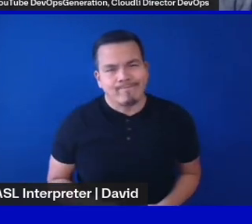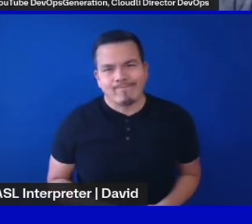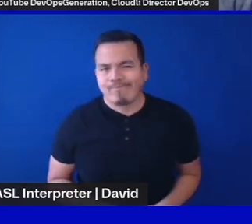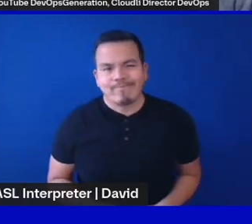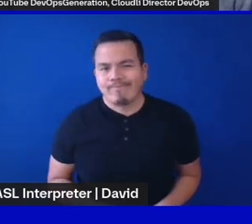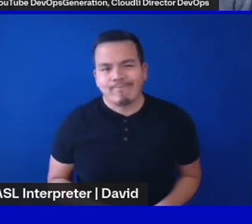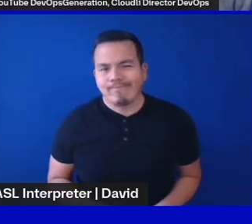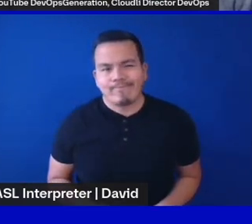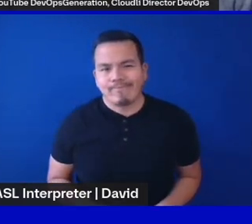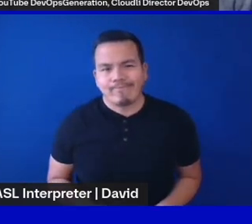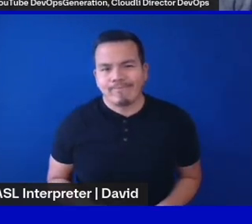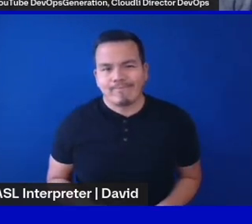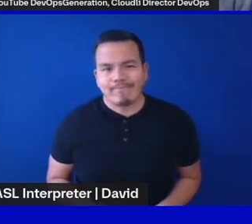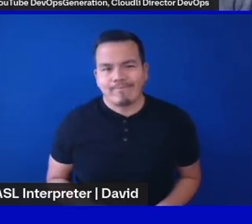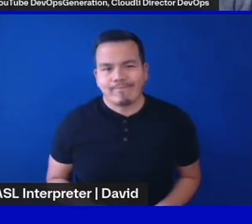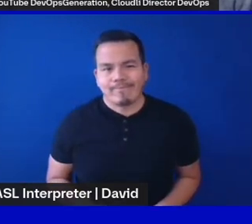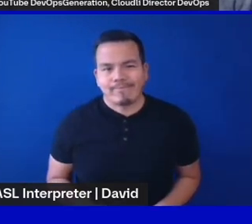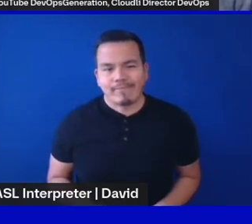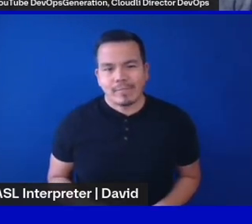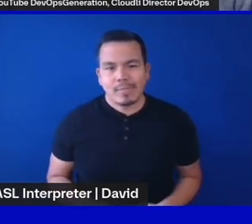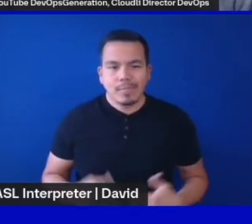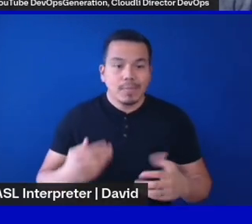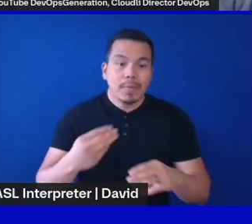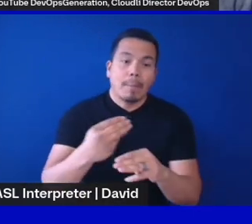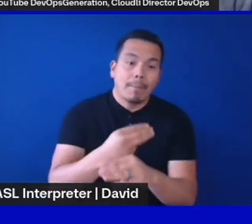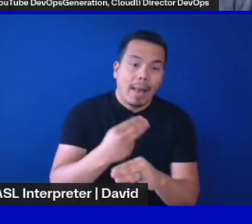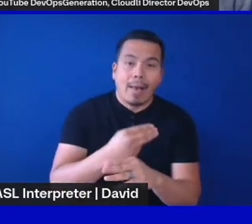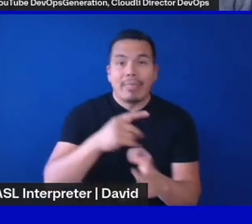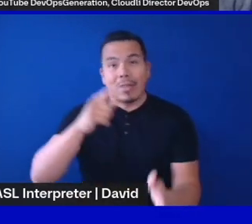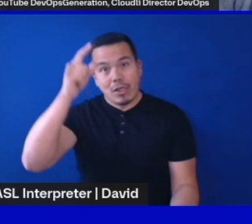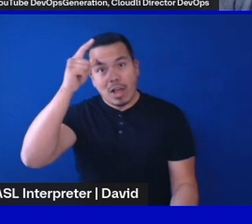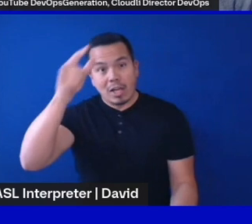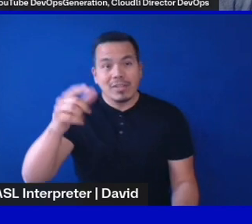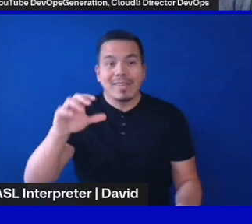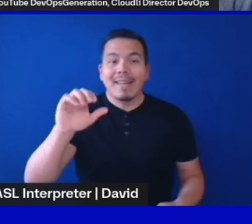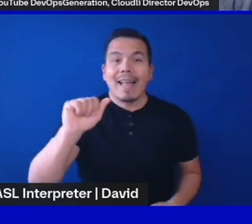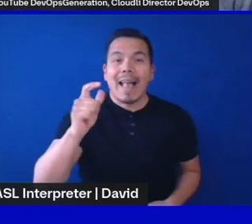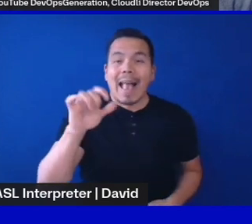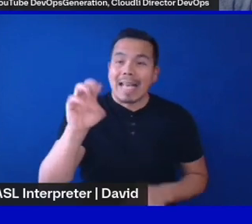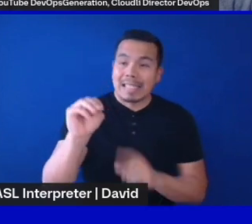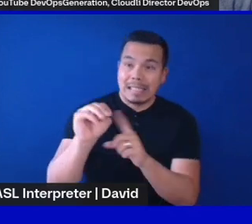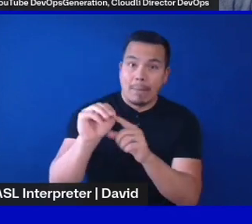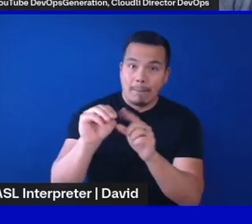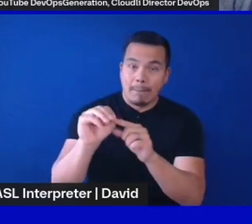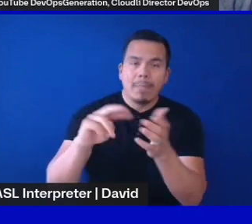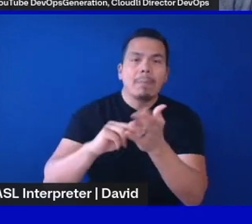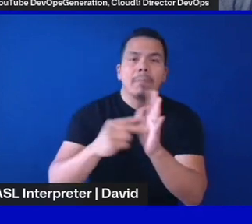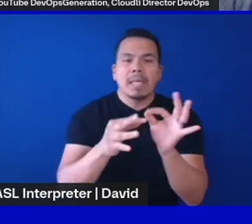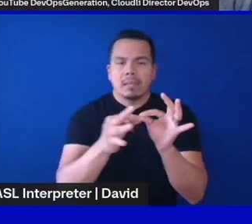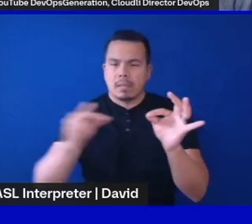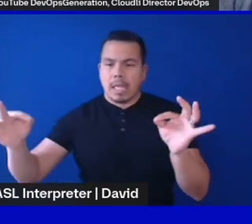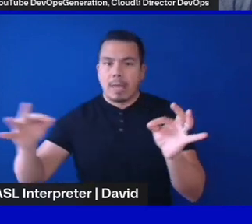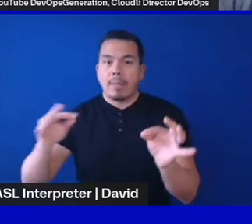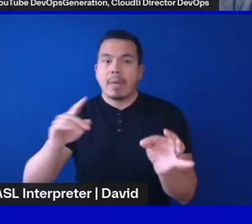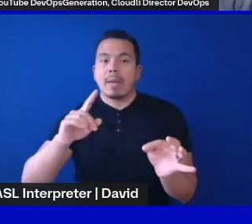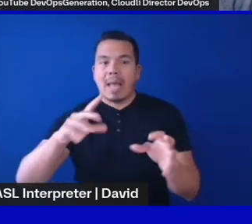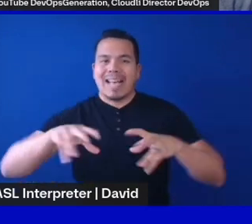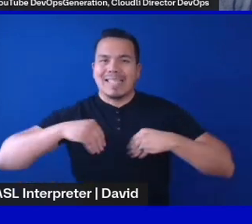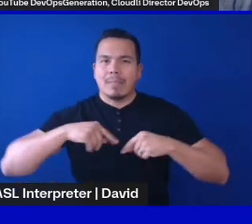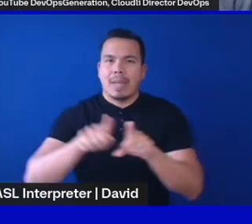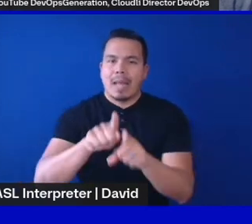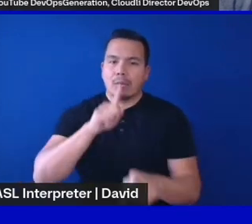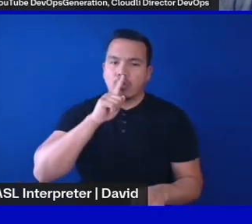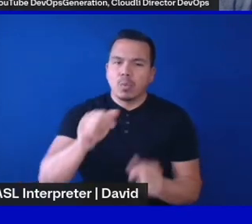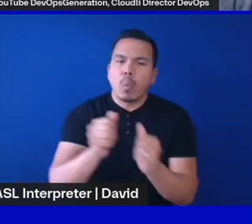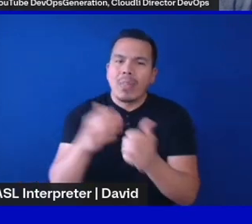Nope. So in math and logic, an axiom is a statement accepted as true without proof. In DevOps, we have our own